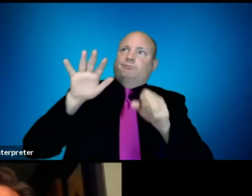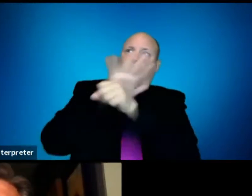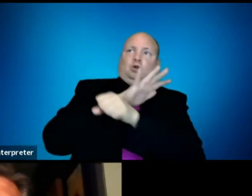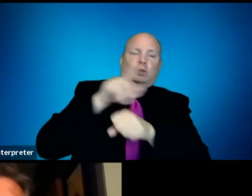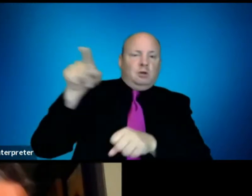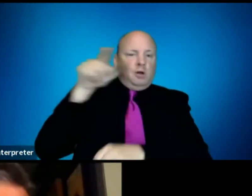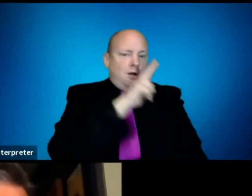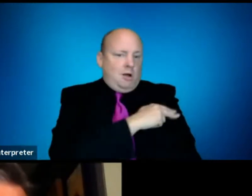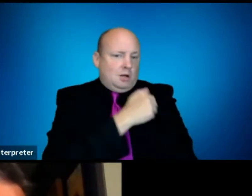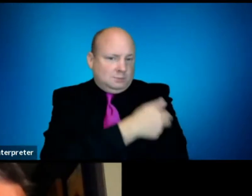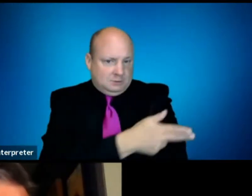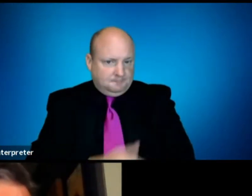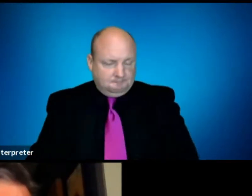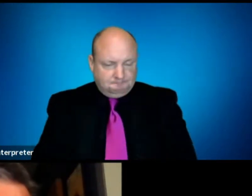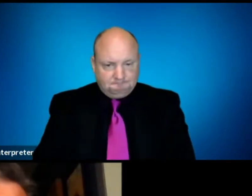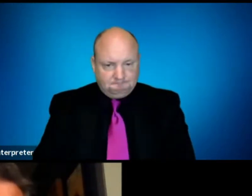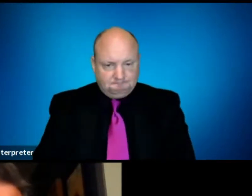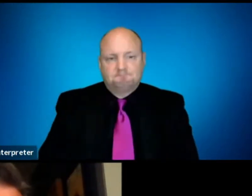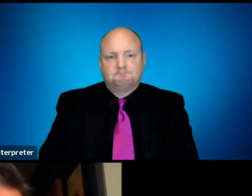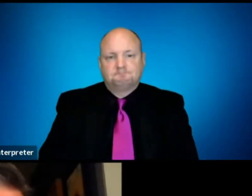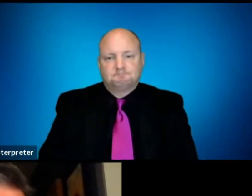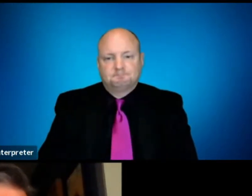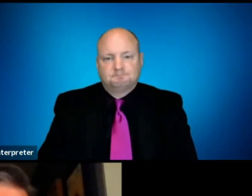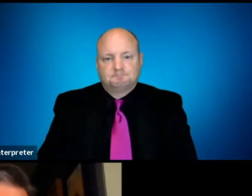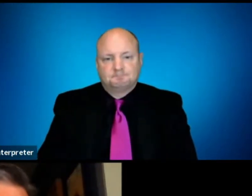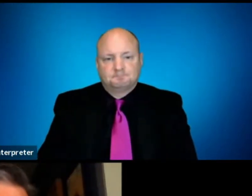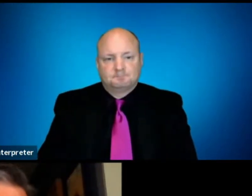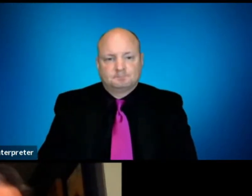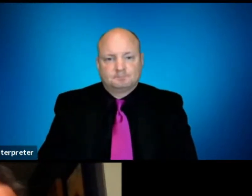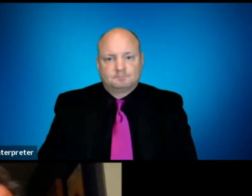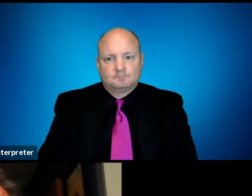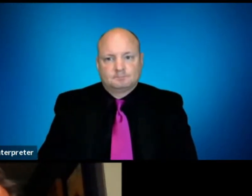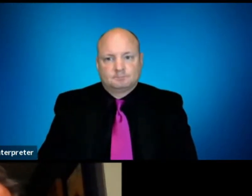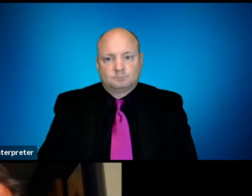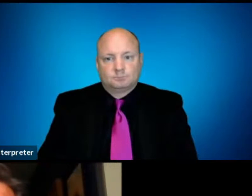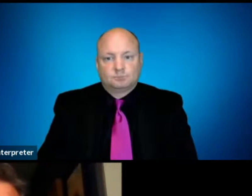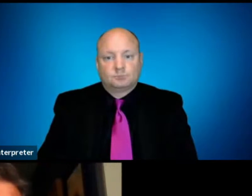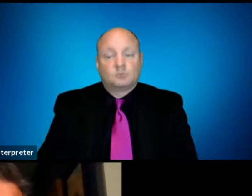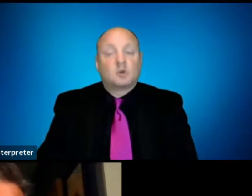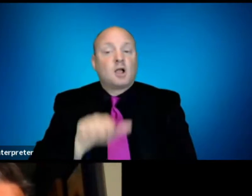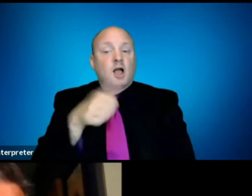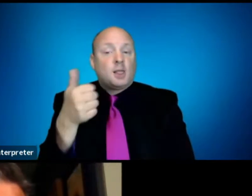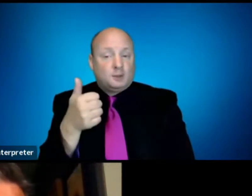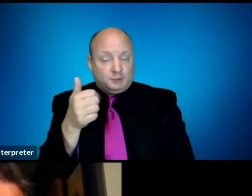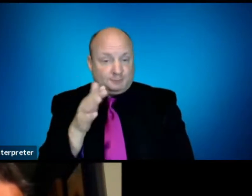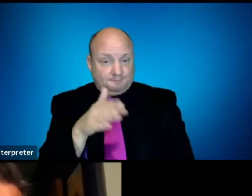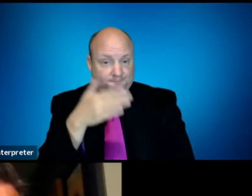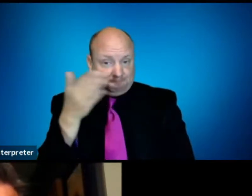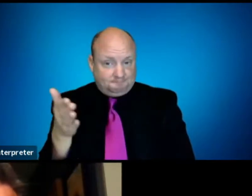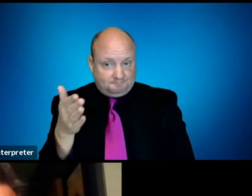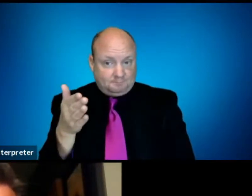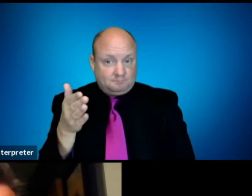Thank you, Angelina. And next question comes from Aaron Ross, OPB.